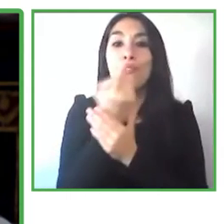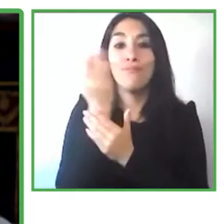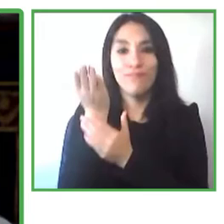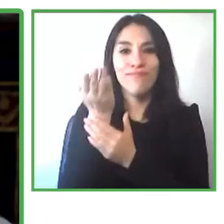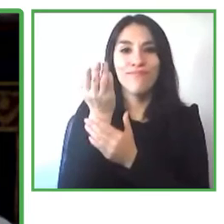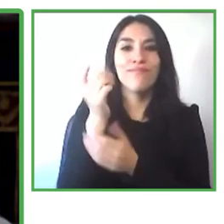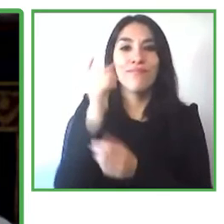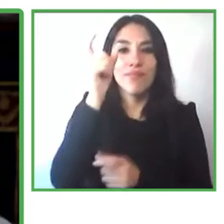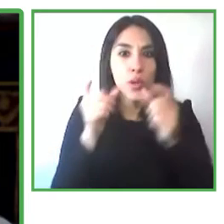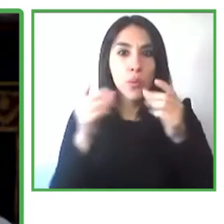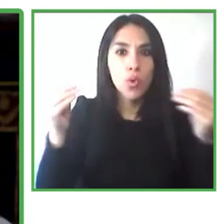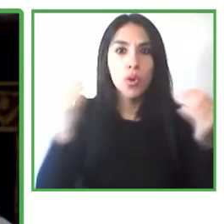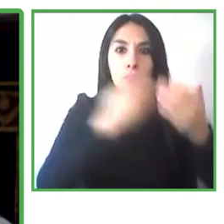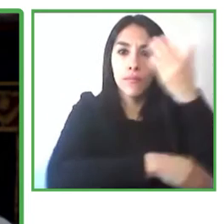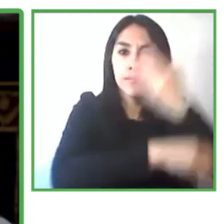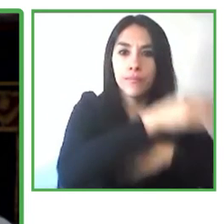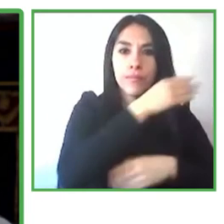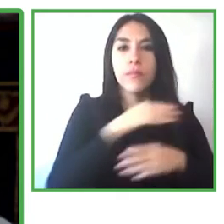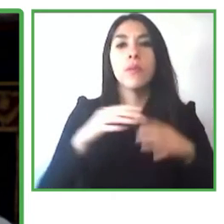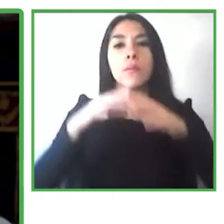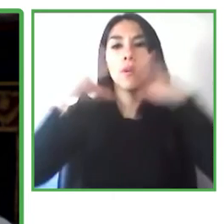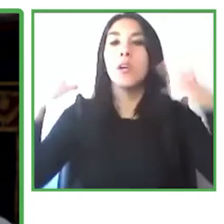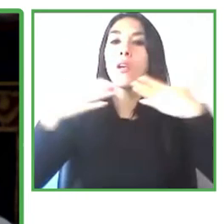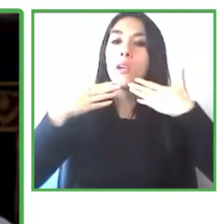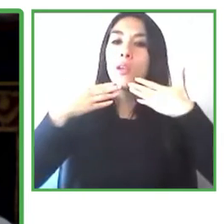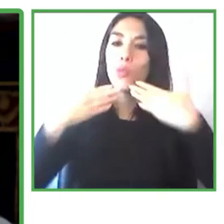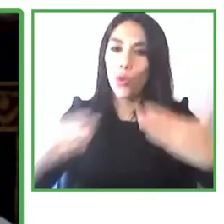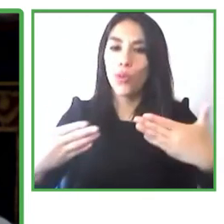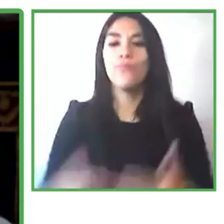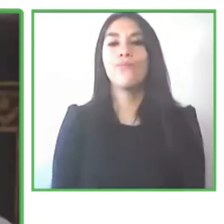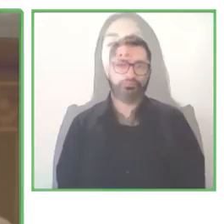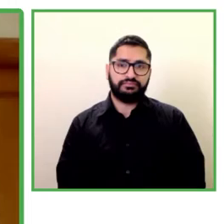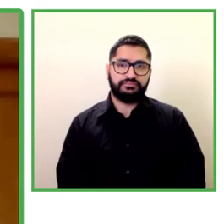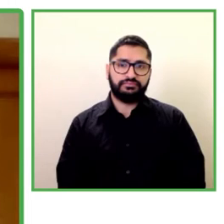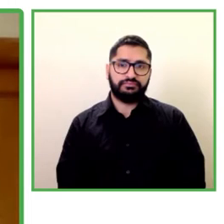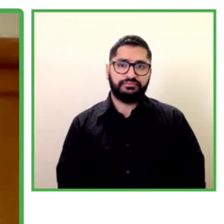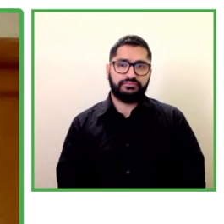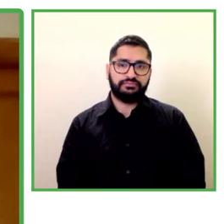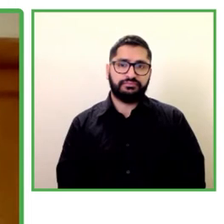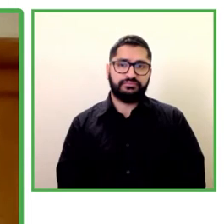for other people with disabilities. Thank you very much.